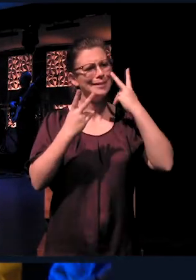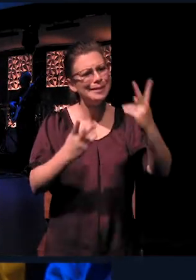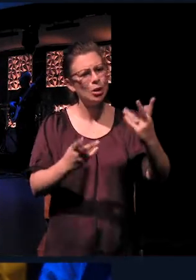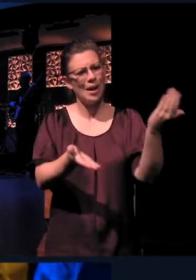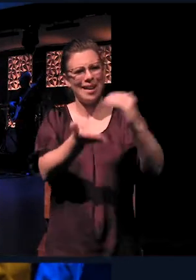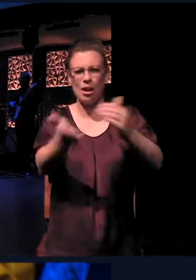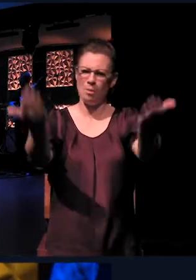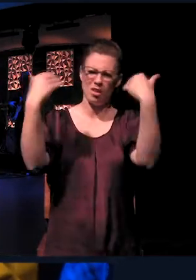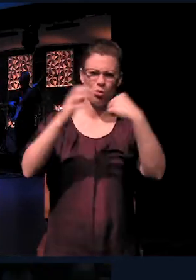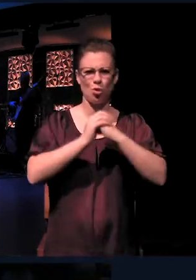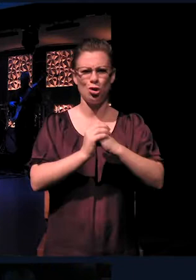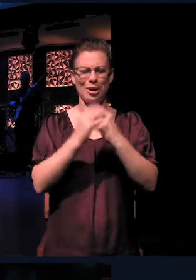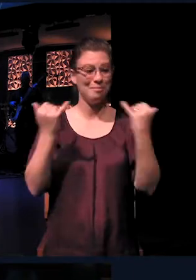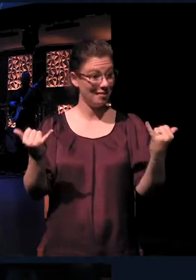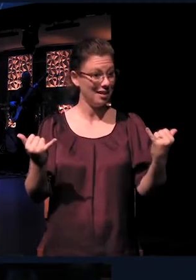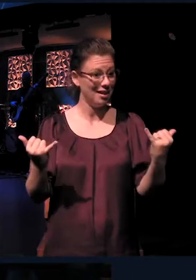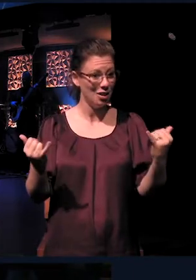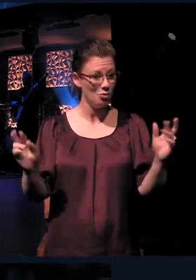worship.